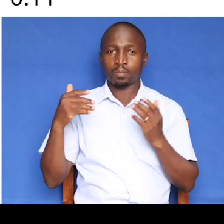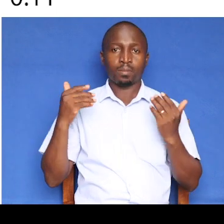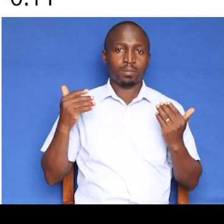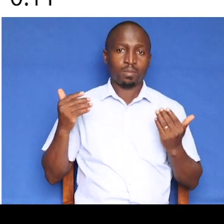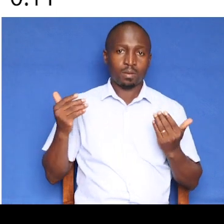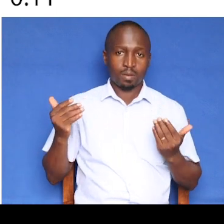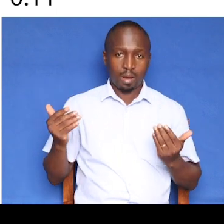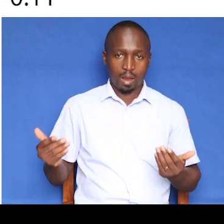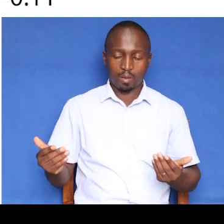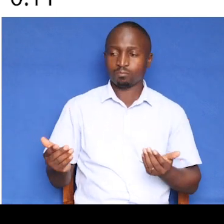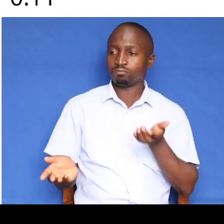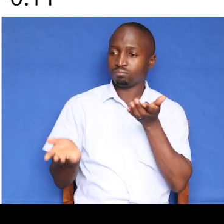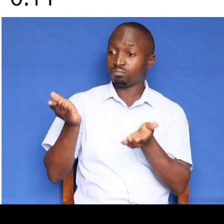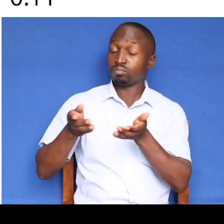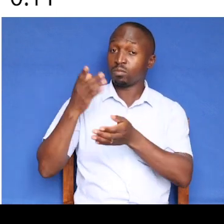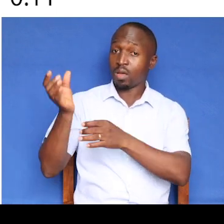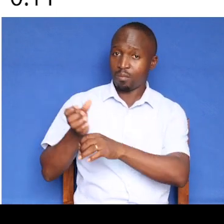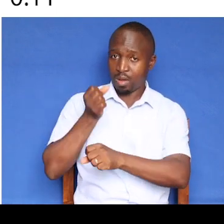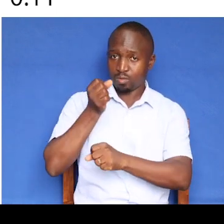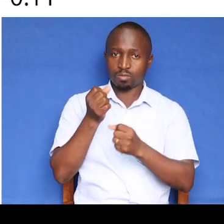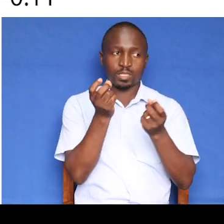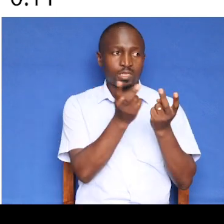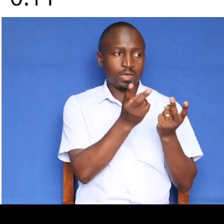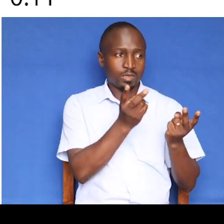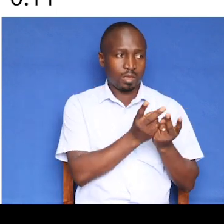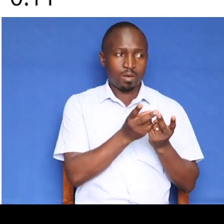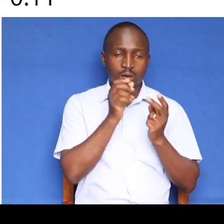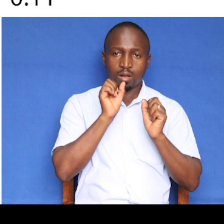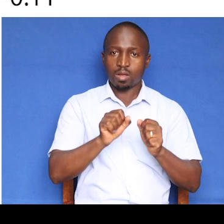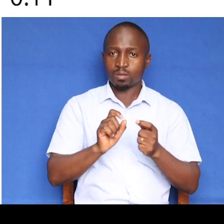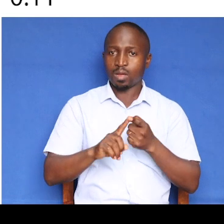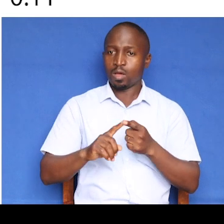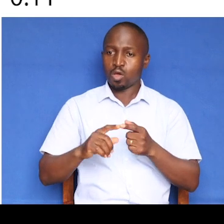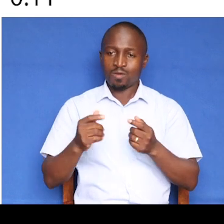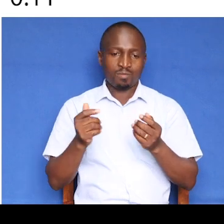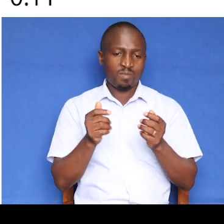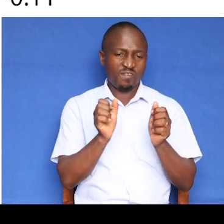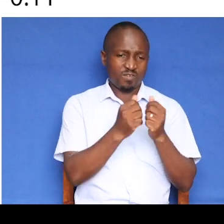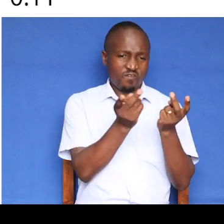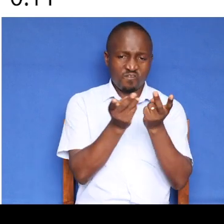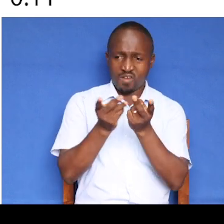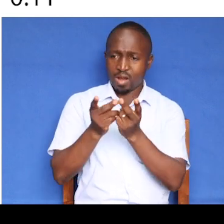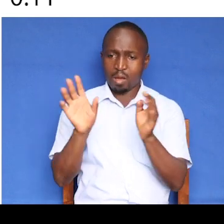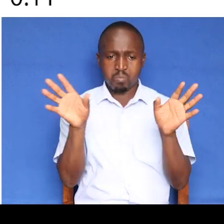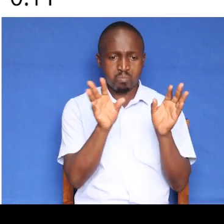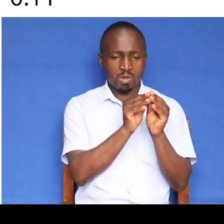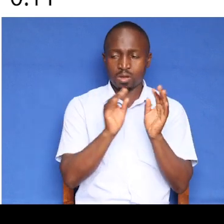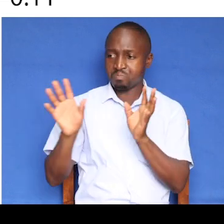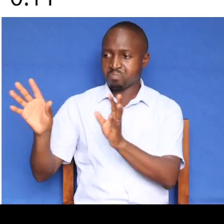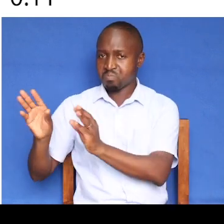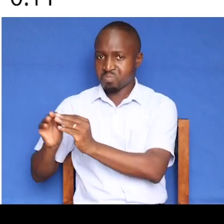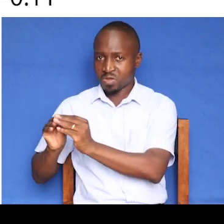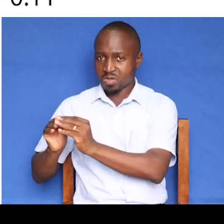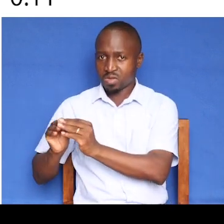So level of income will be equal to, we have to collect like term, we have to take